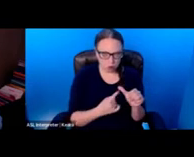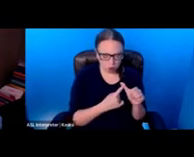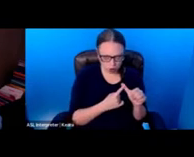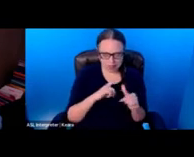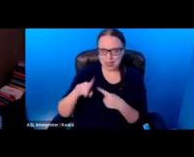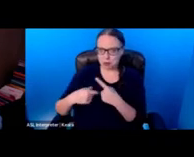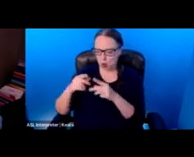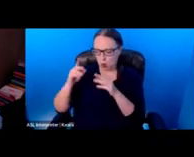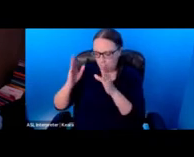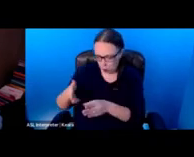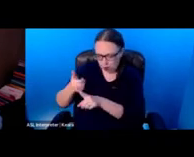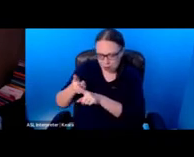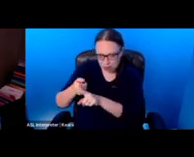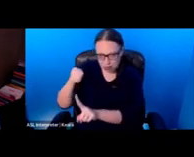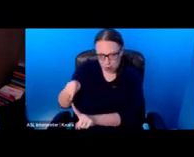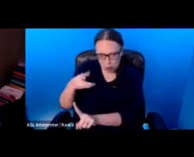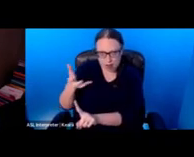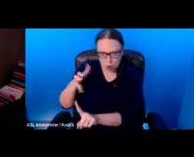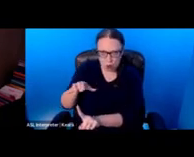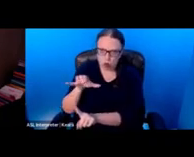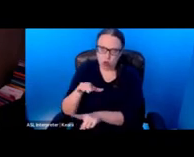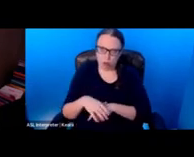to do. So next slide.